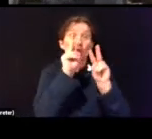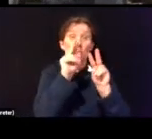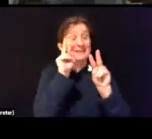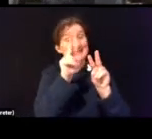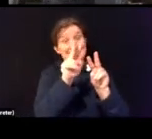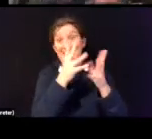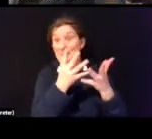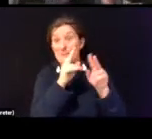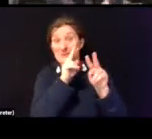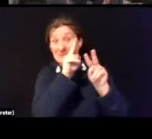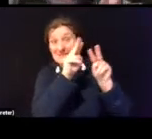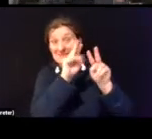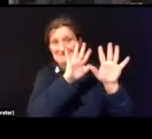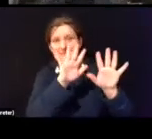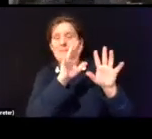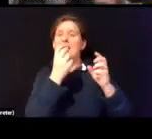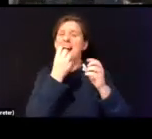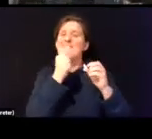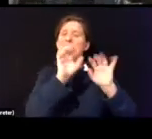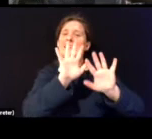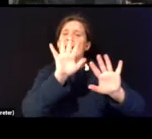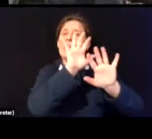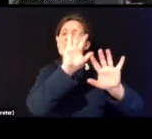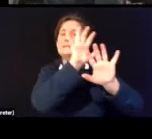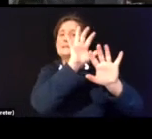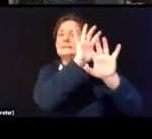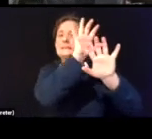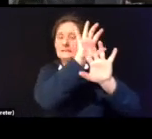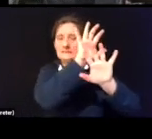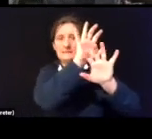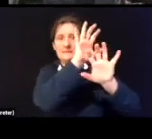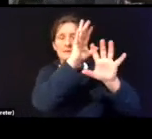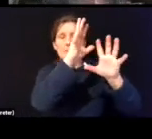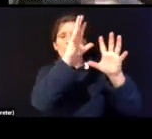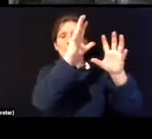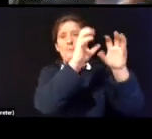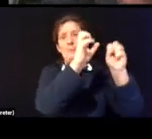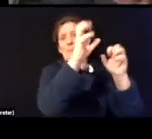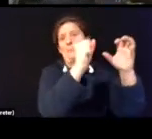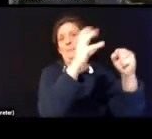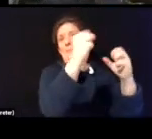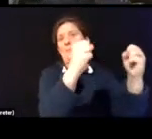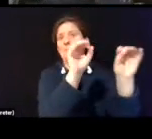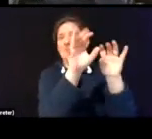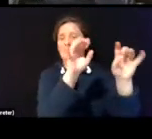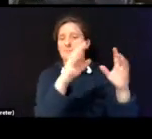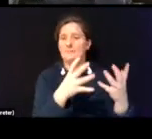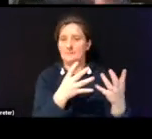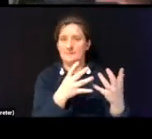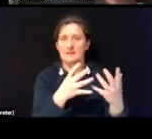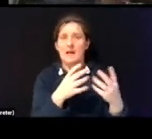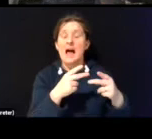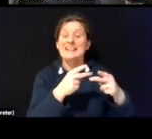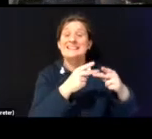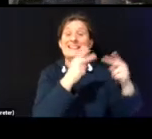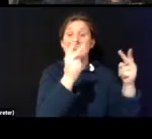of year. But this is a cloud of gas where the gas is collapsing to form new stars. And it's the light from the newest